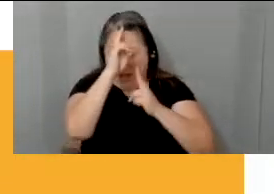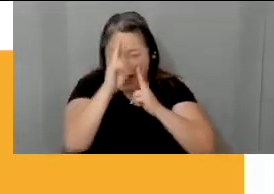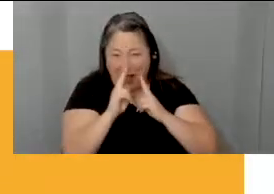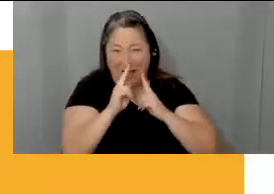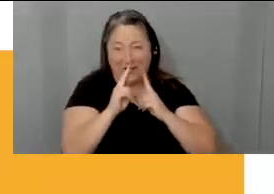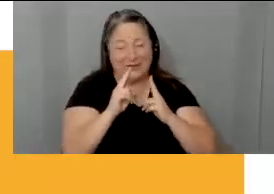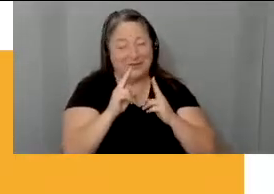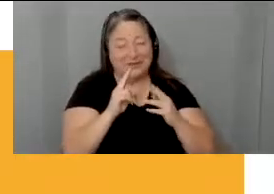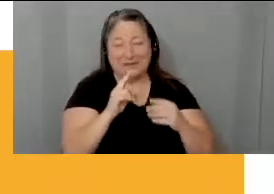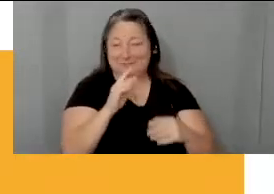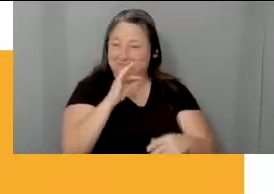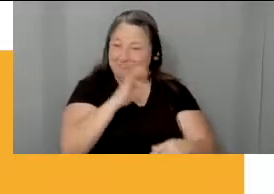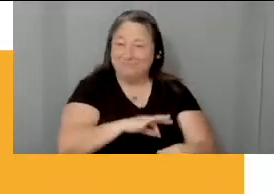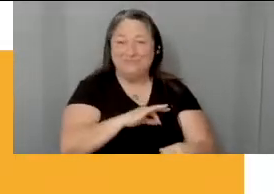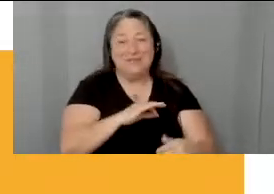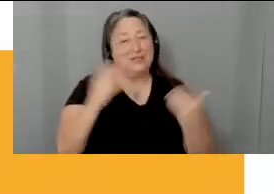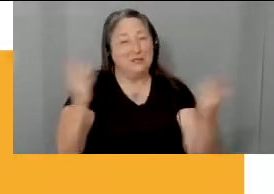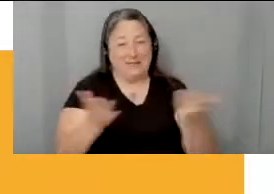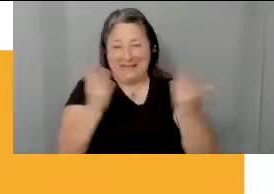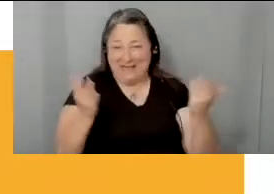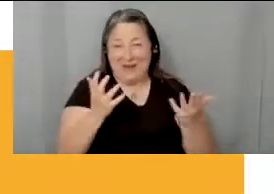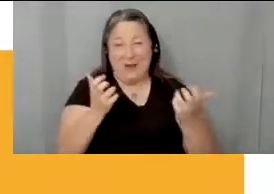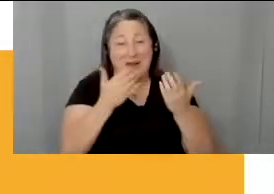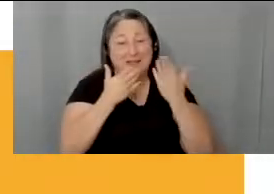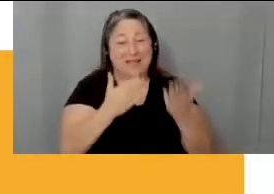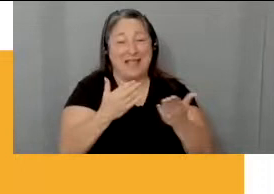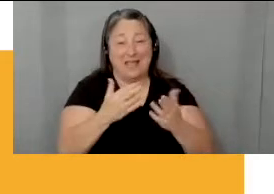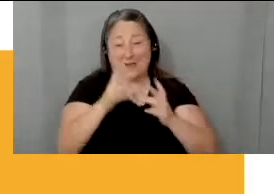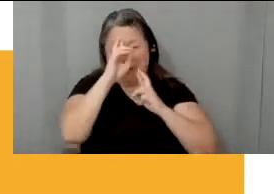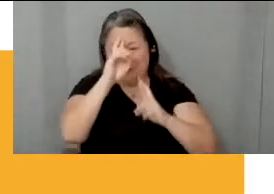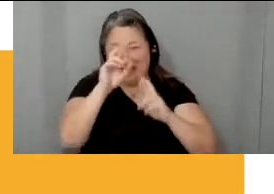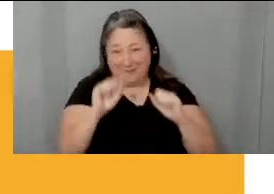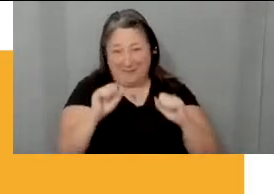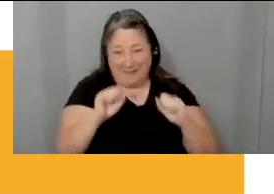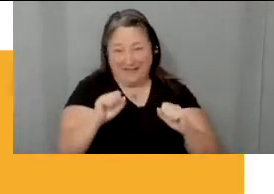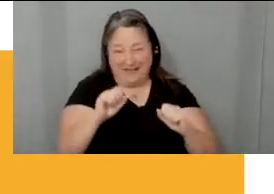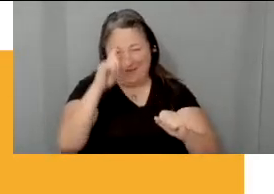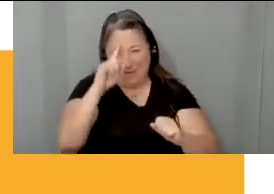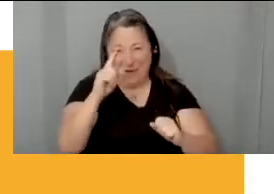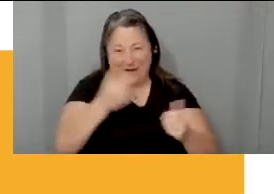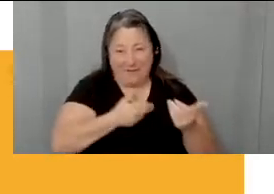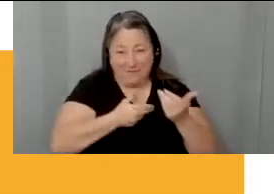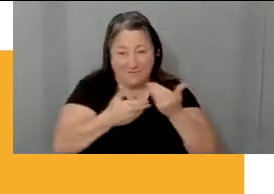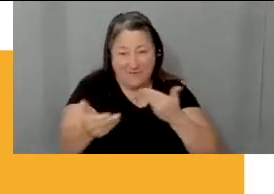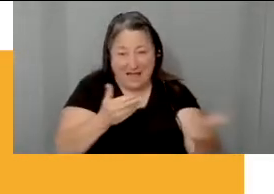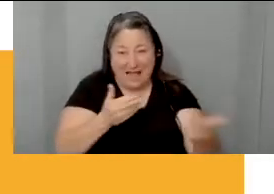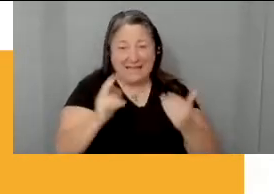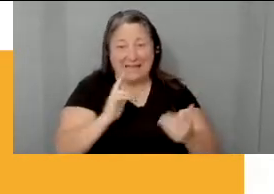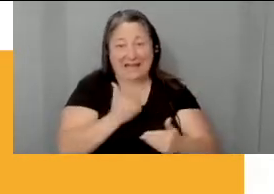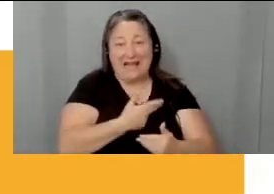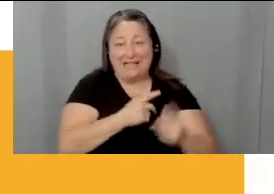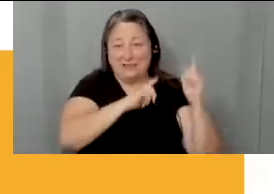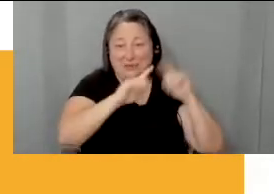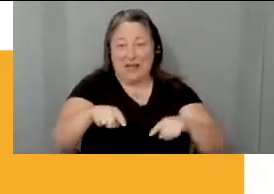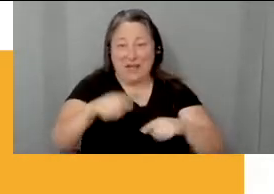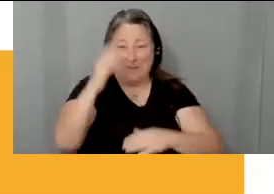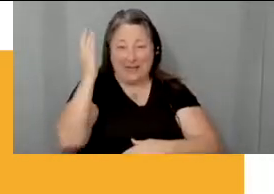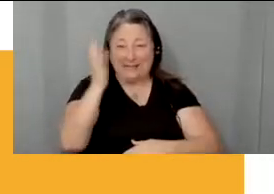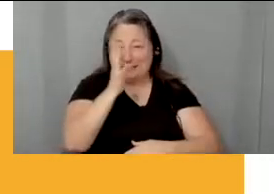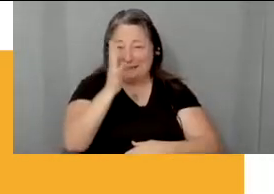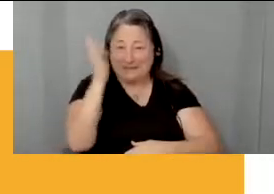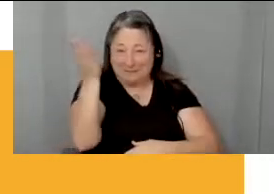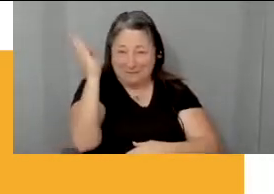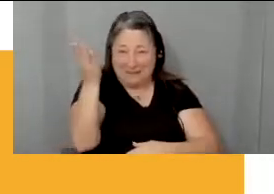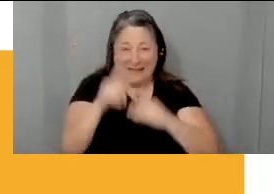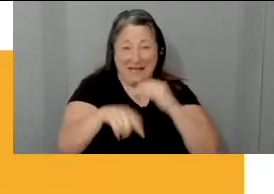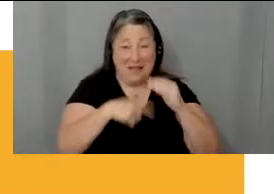to be here. And I want to thank Respectability for inviting us to speak about really the